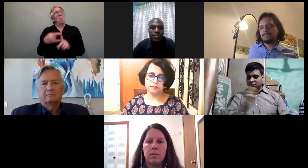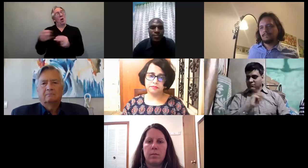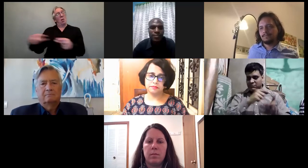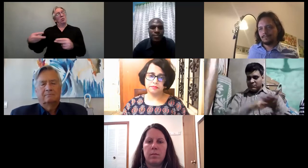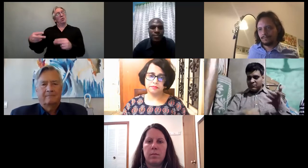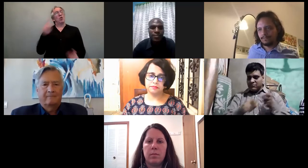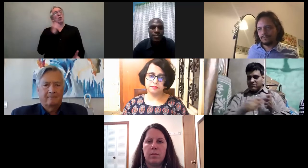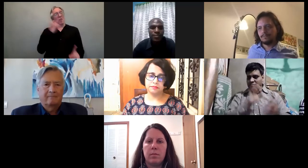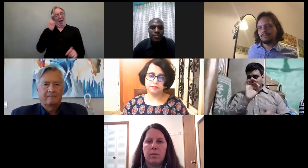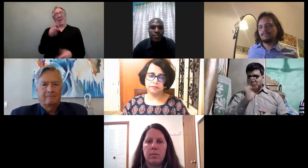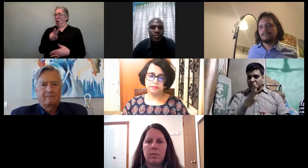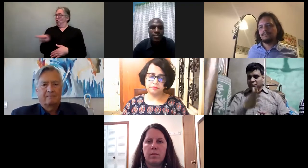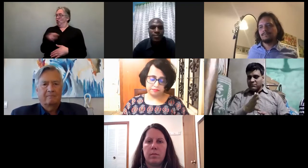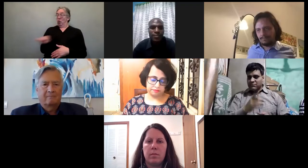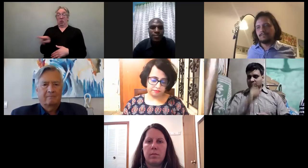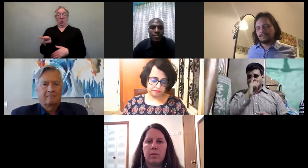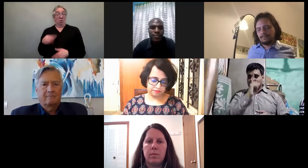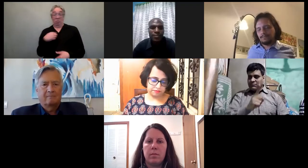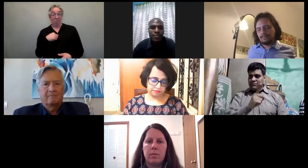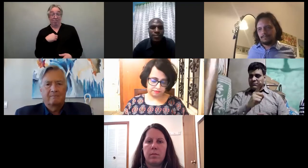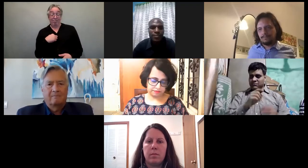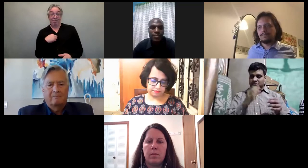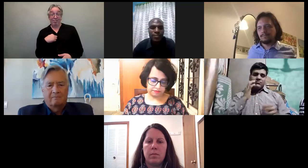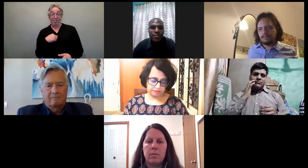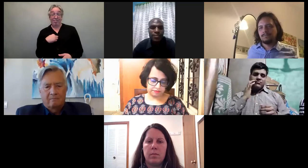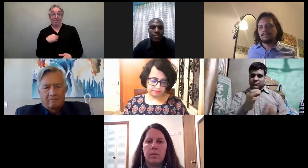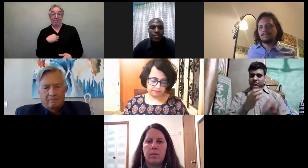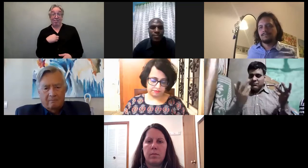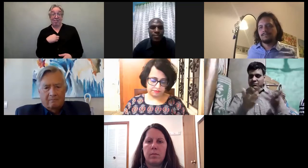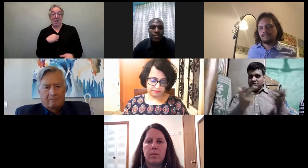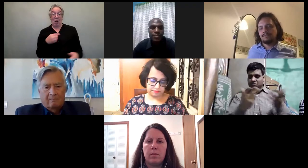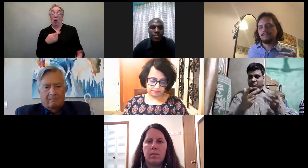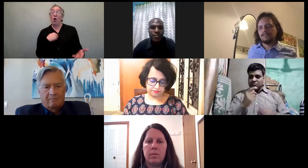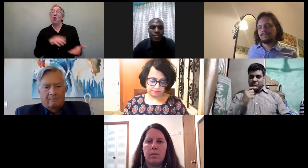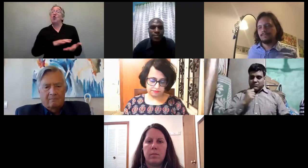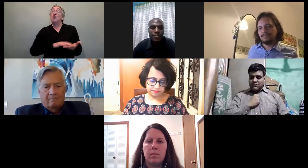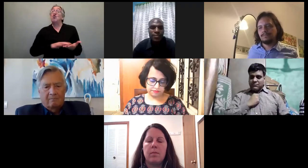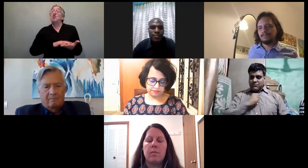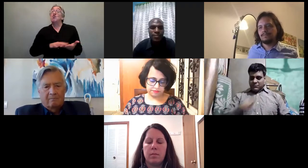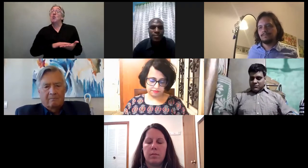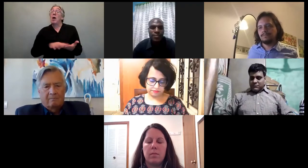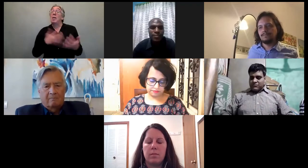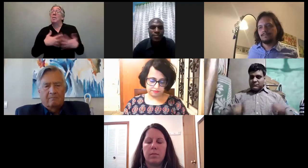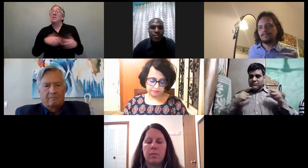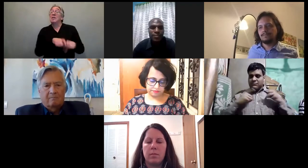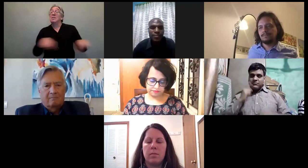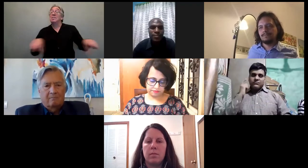it's not getting, my Braille device is not getting with connected with the captions, and I'm not able to read the captions.